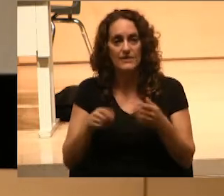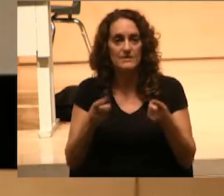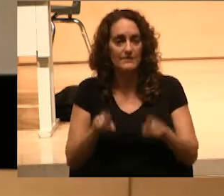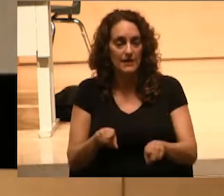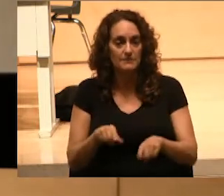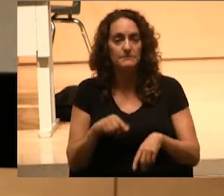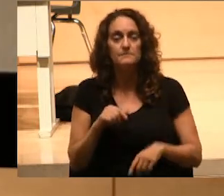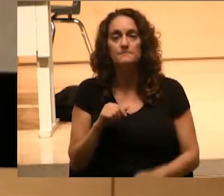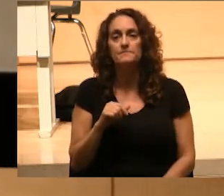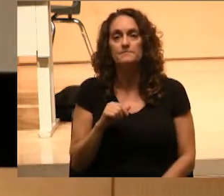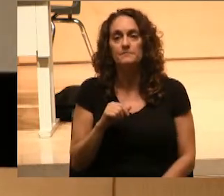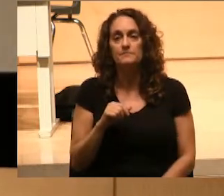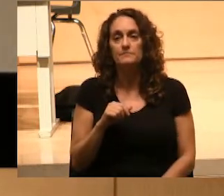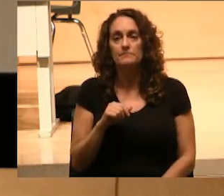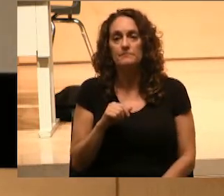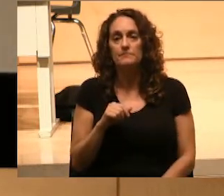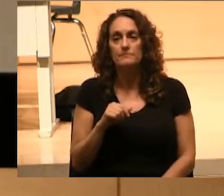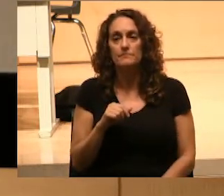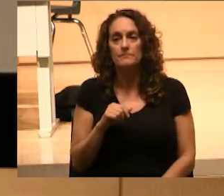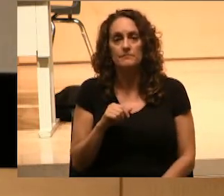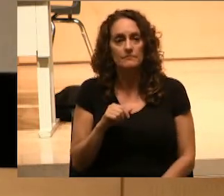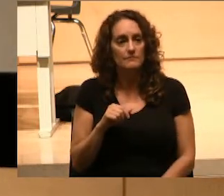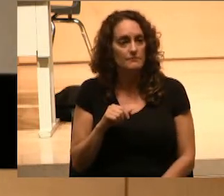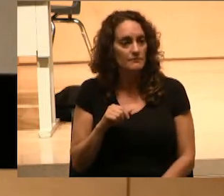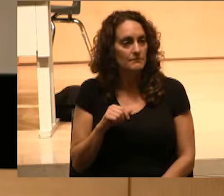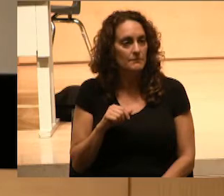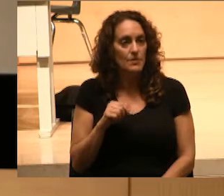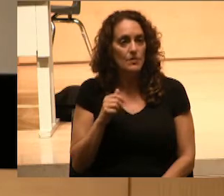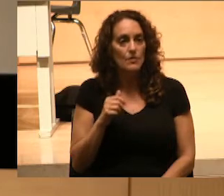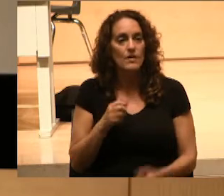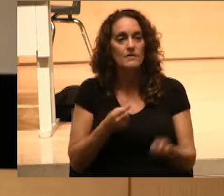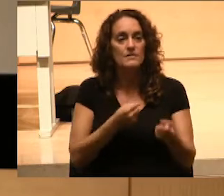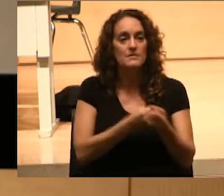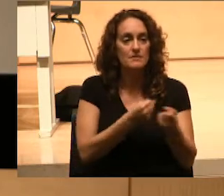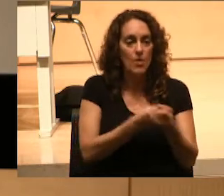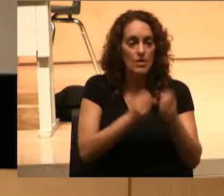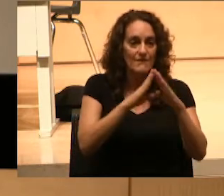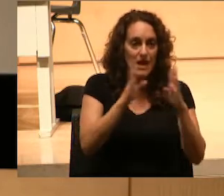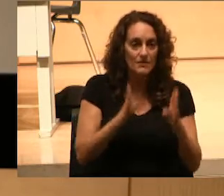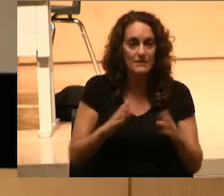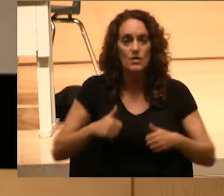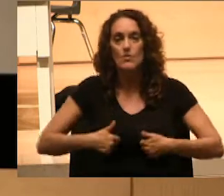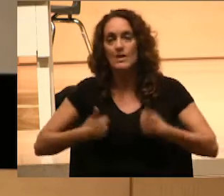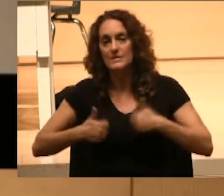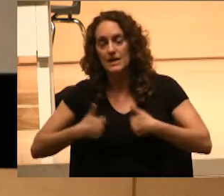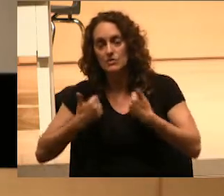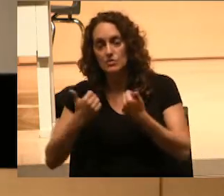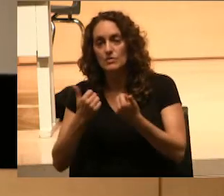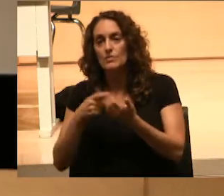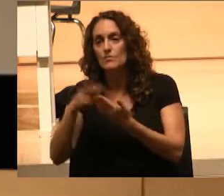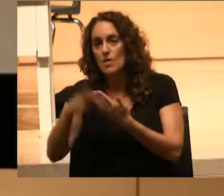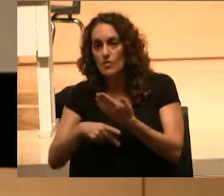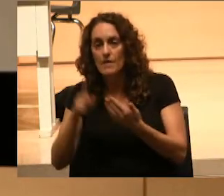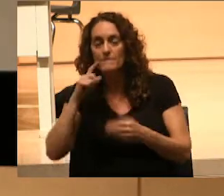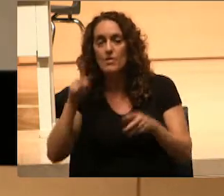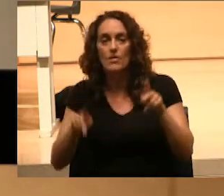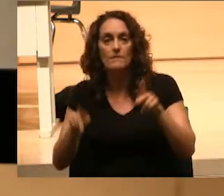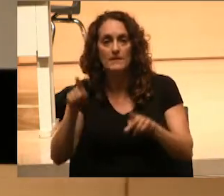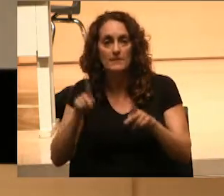about whether it's in supportive housing, whether it's a residential program for people with severe